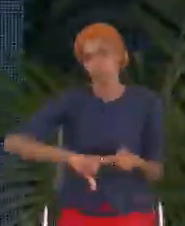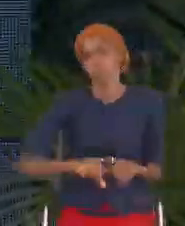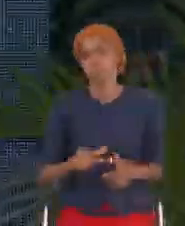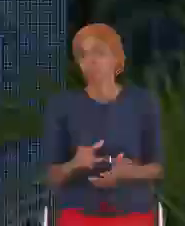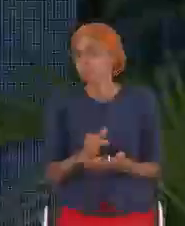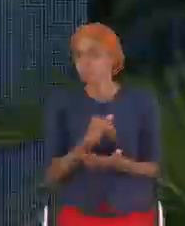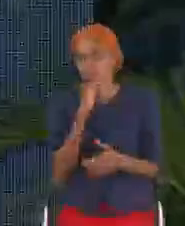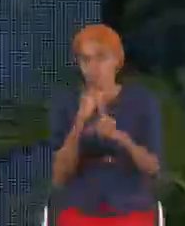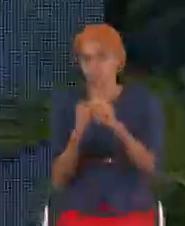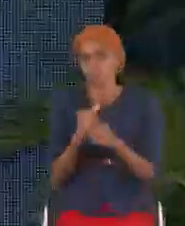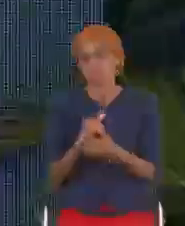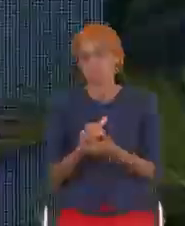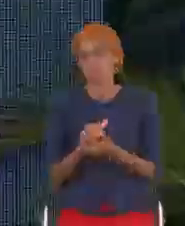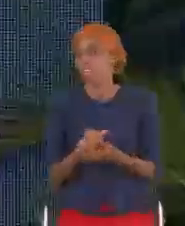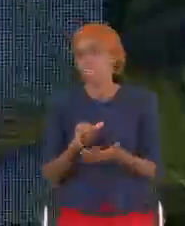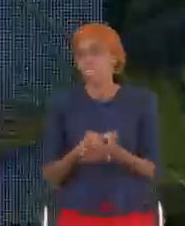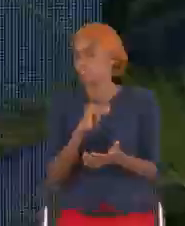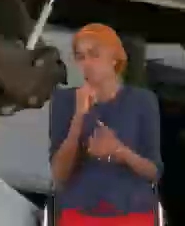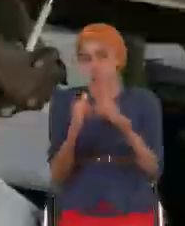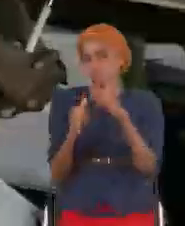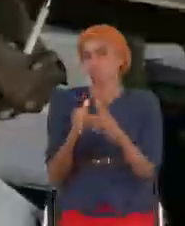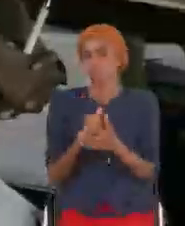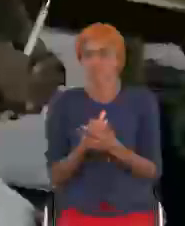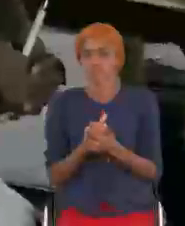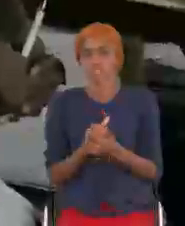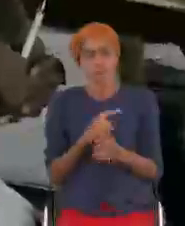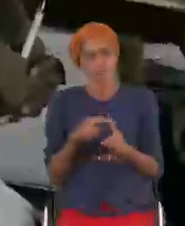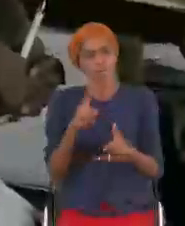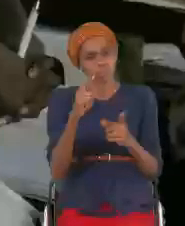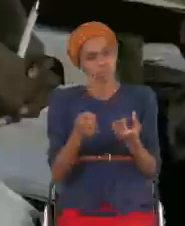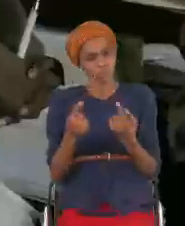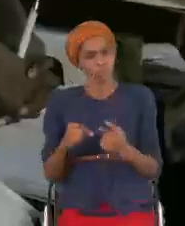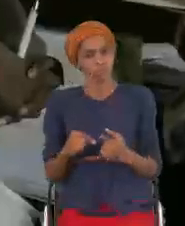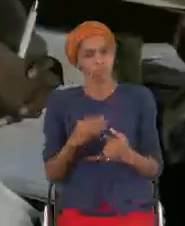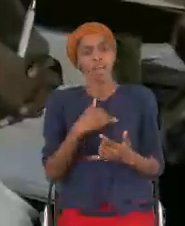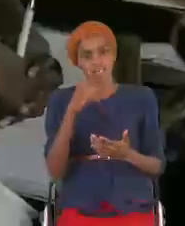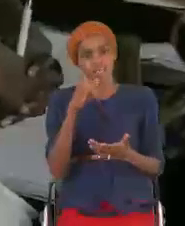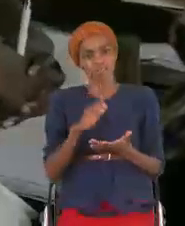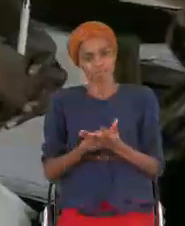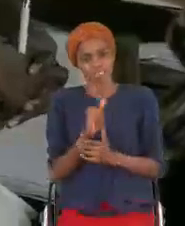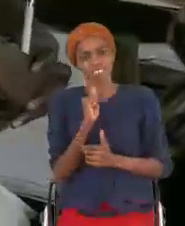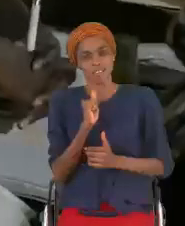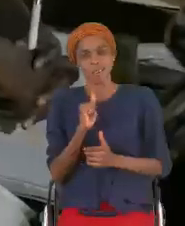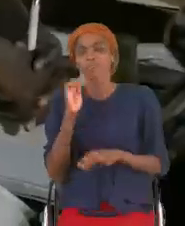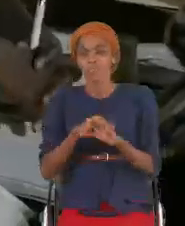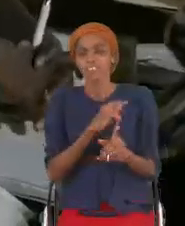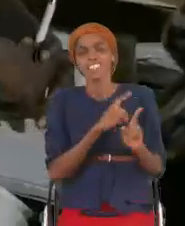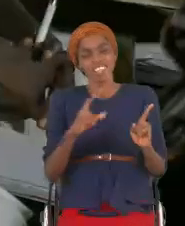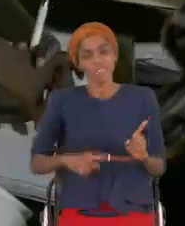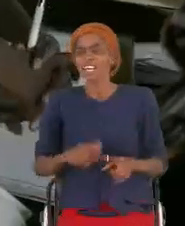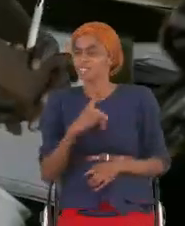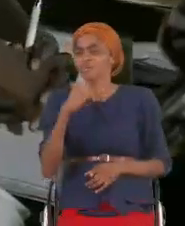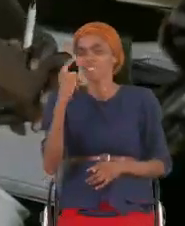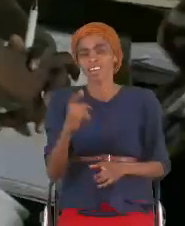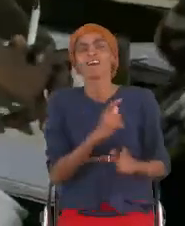you. I say that's not you. But you come and then you believe on the Lord. You say,